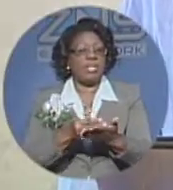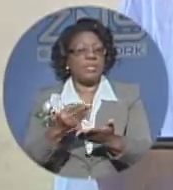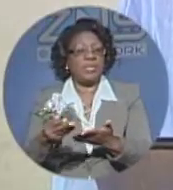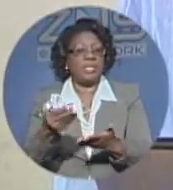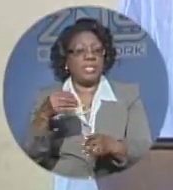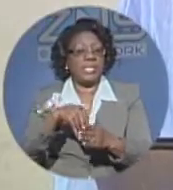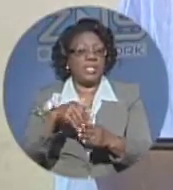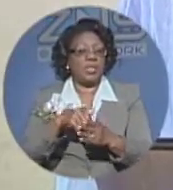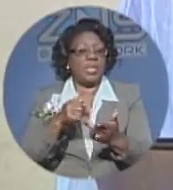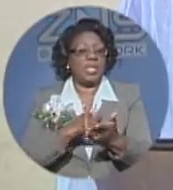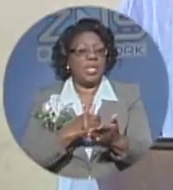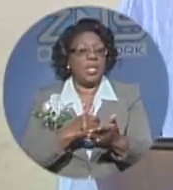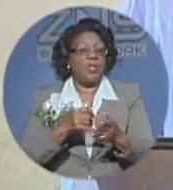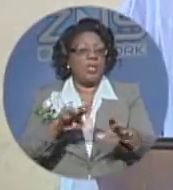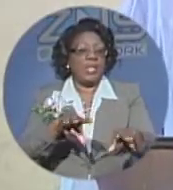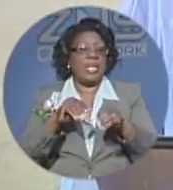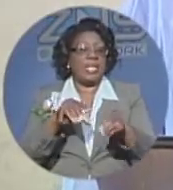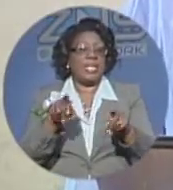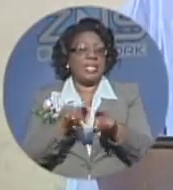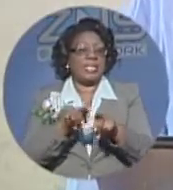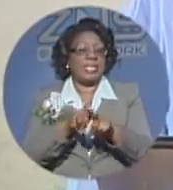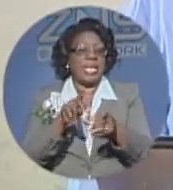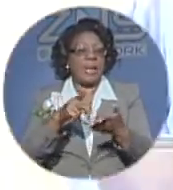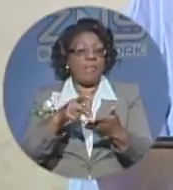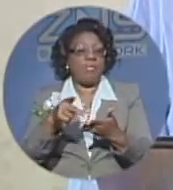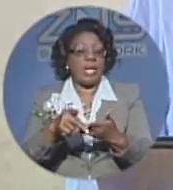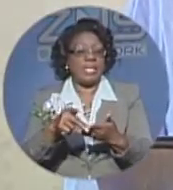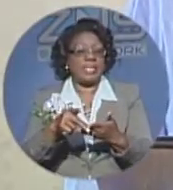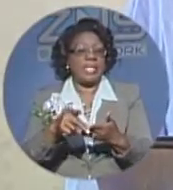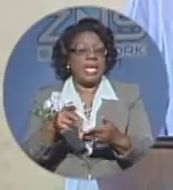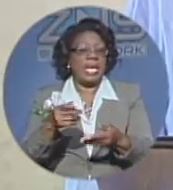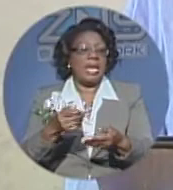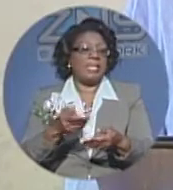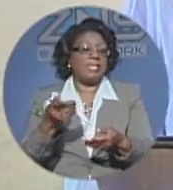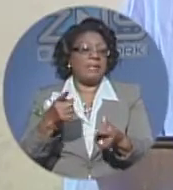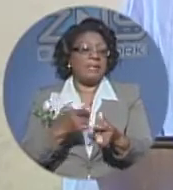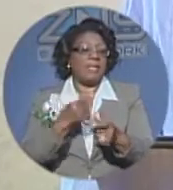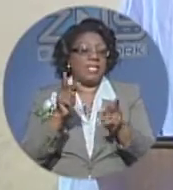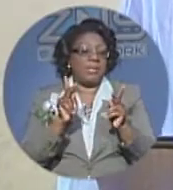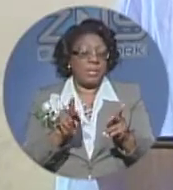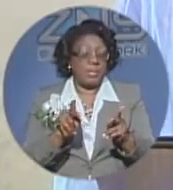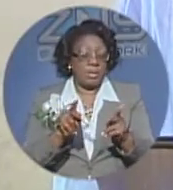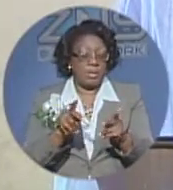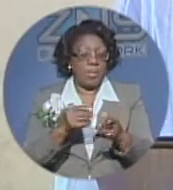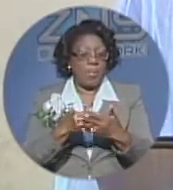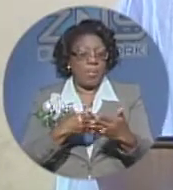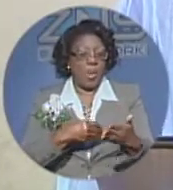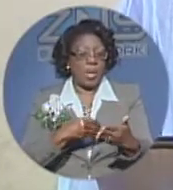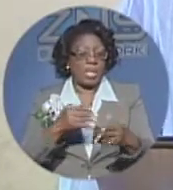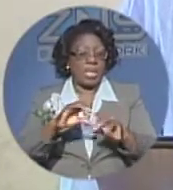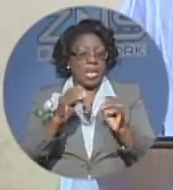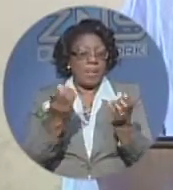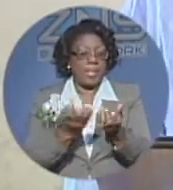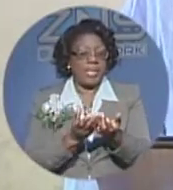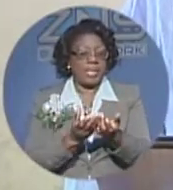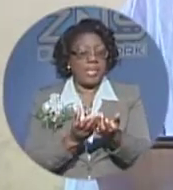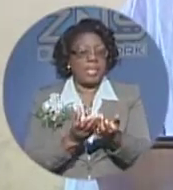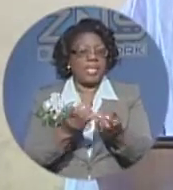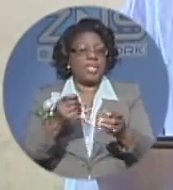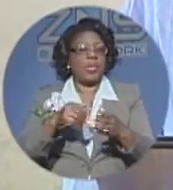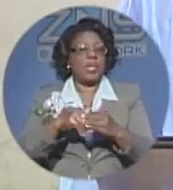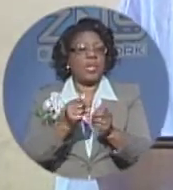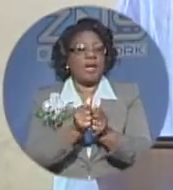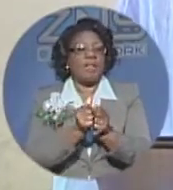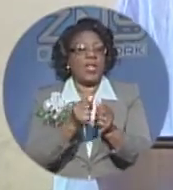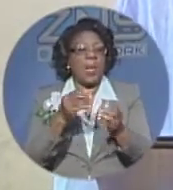into it will be getting it the same price as the original shareholders of the company did. So without having their money out for 2 years like